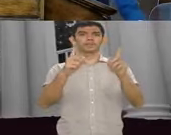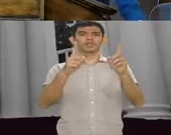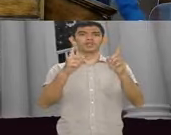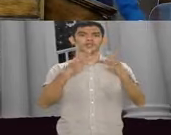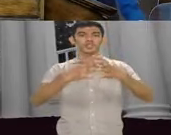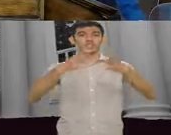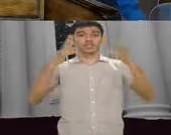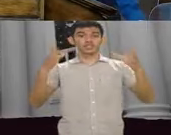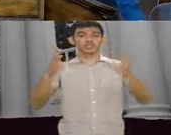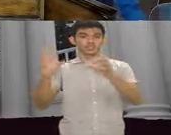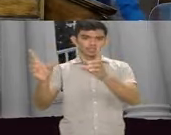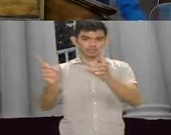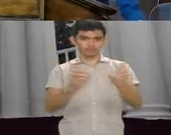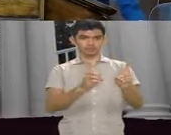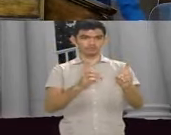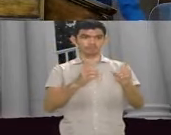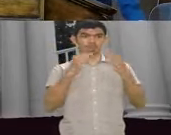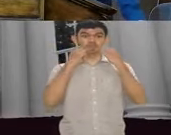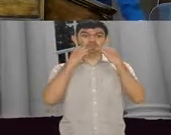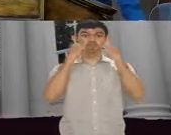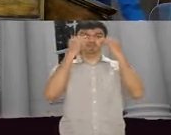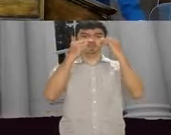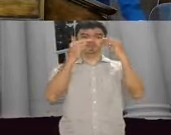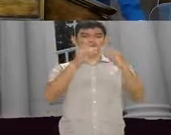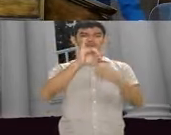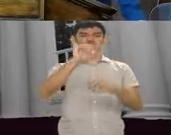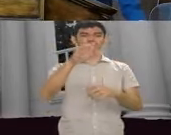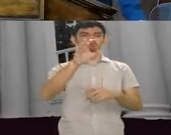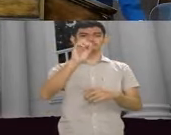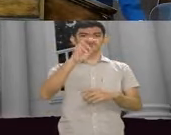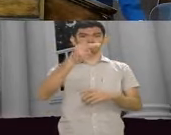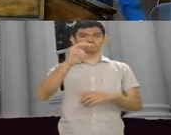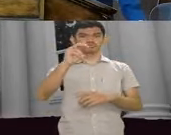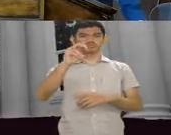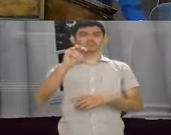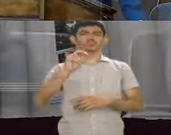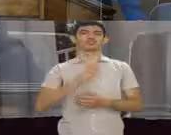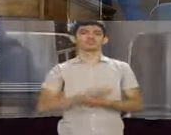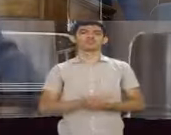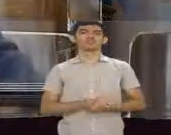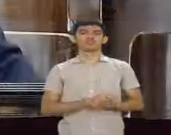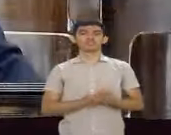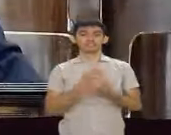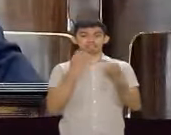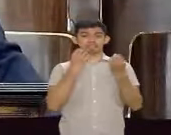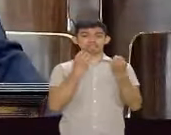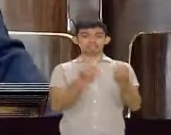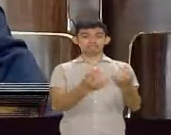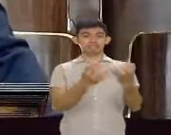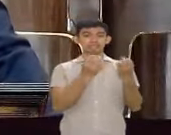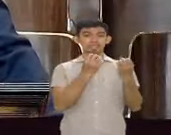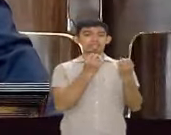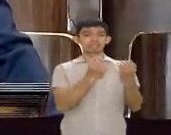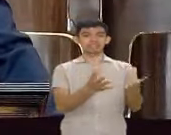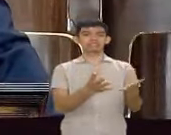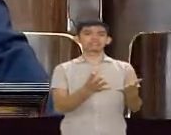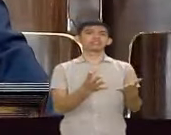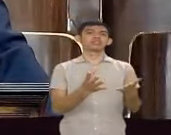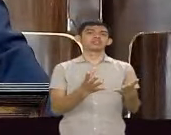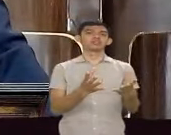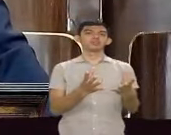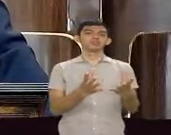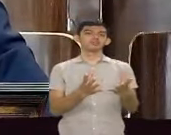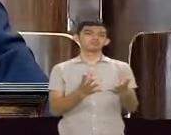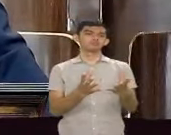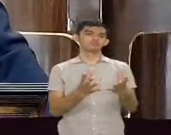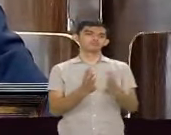Naingon si John, maybe in those 3.5 years, it was just ministry, walay libro nga